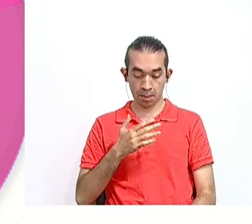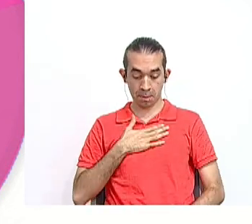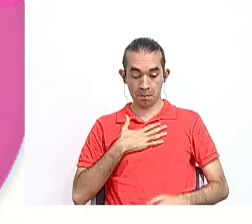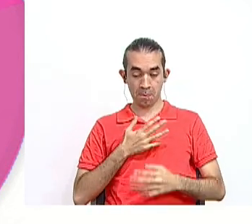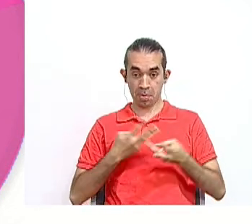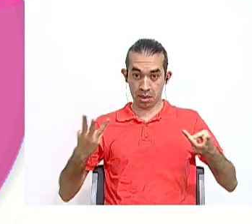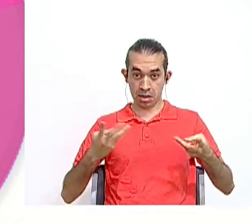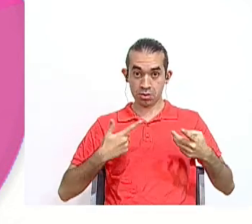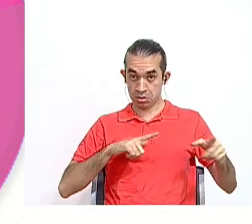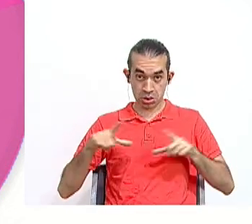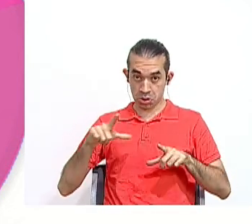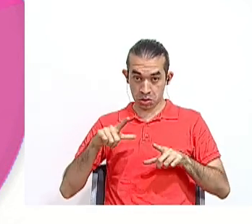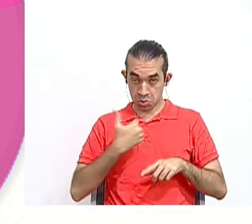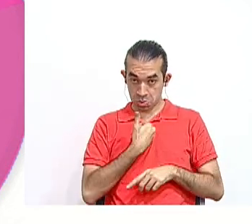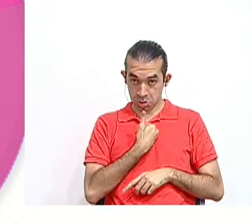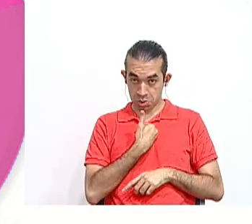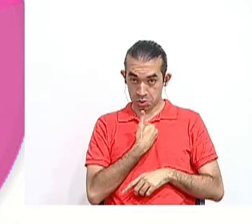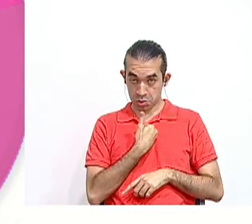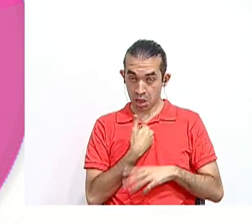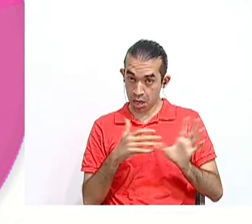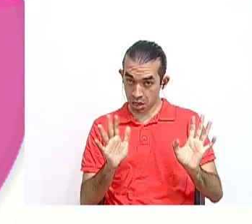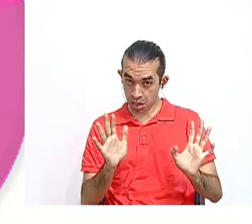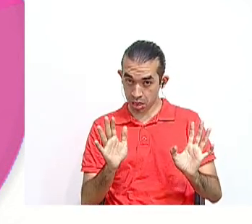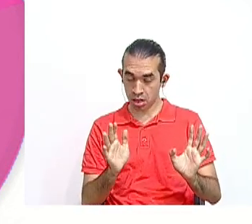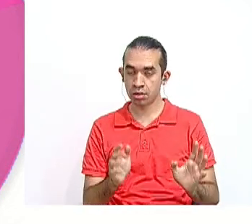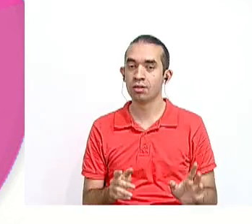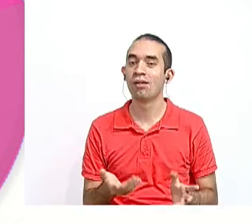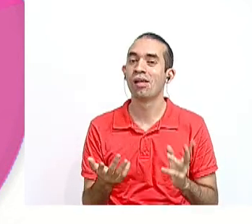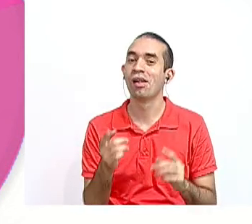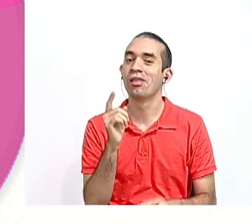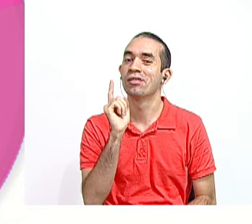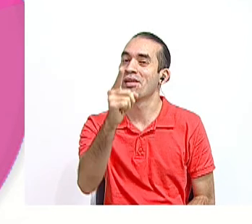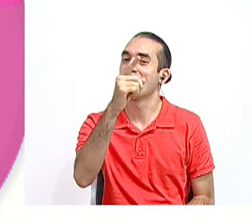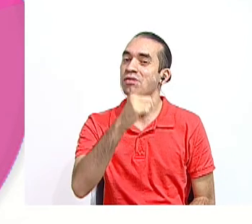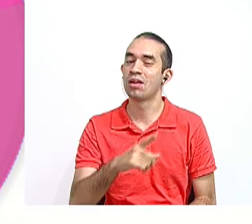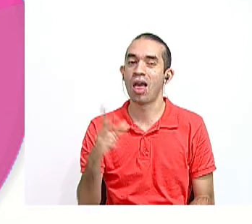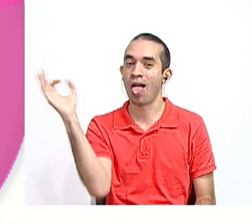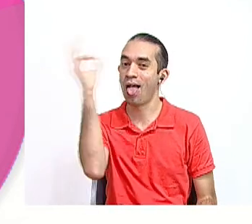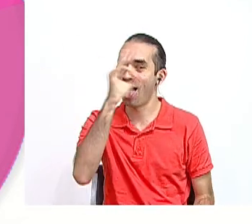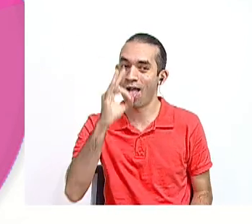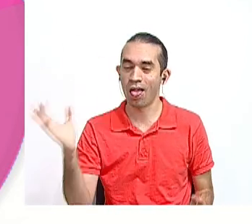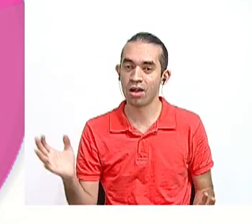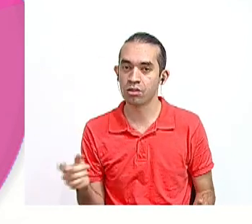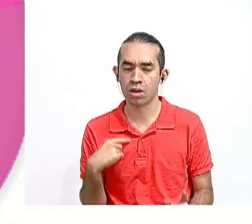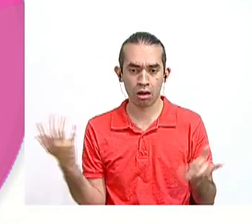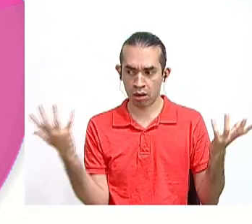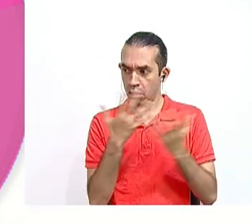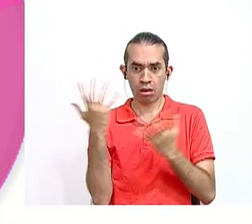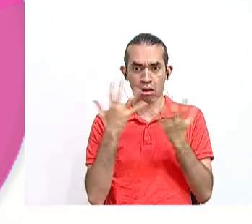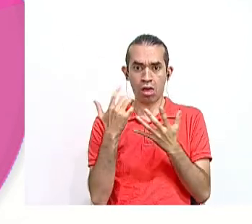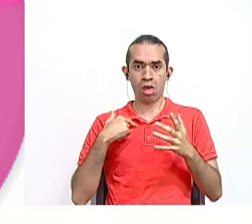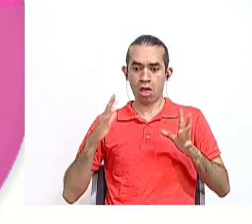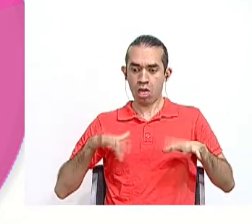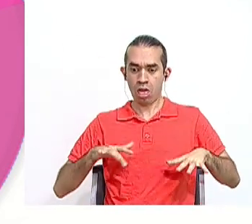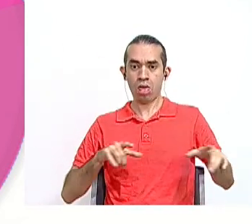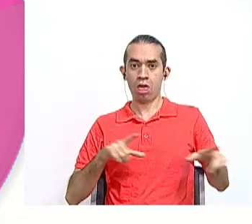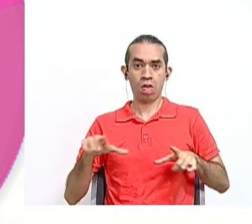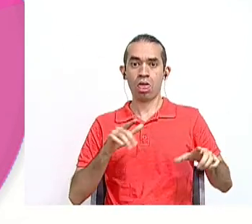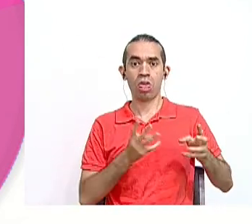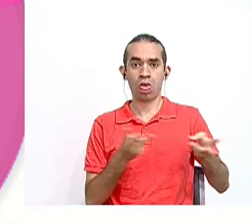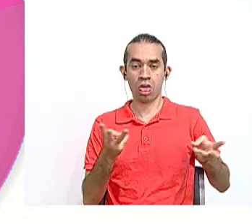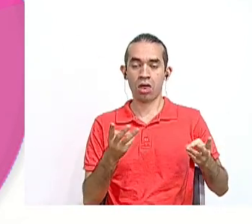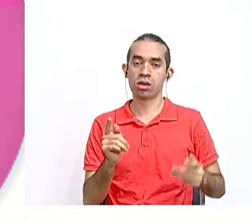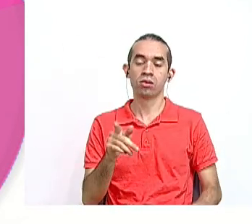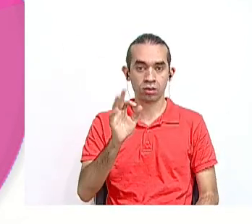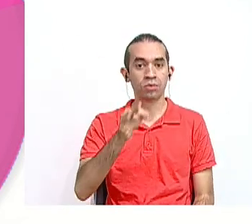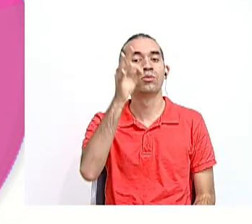my materials? Maybe I caught you off guard. Maybe you're like, what? I didn't have the materials. So I